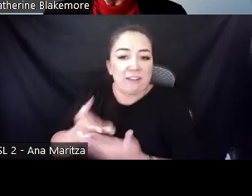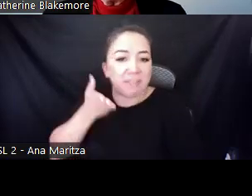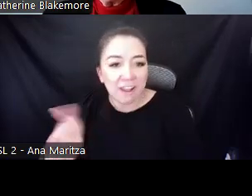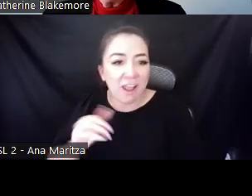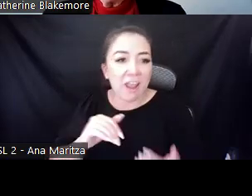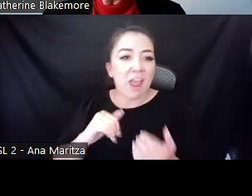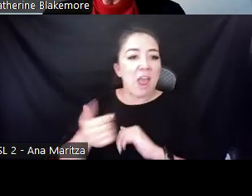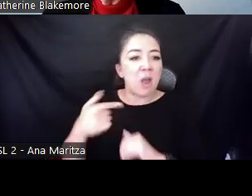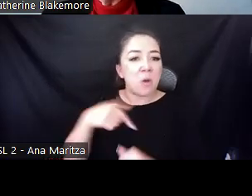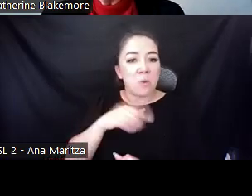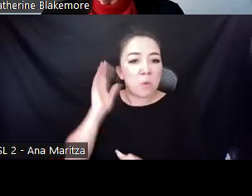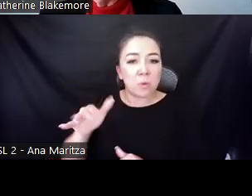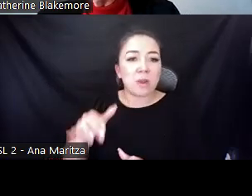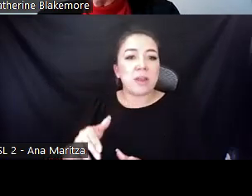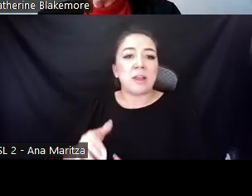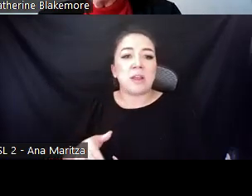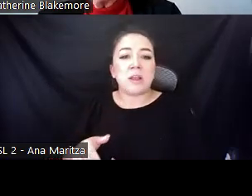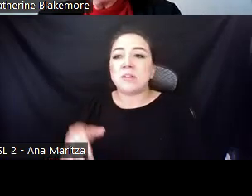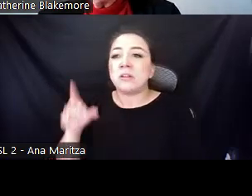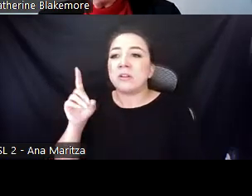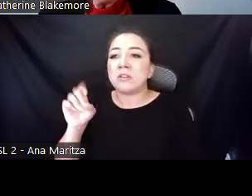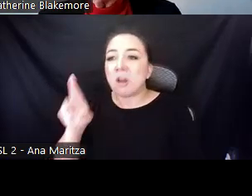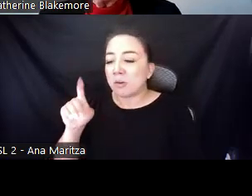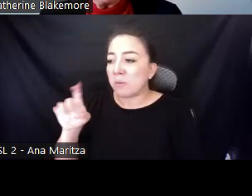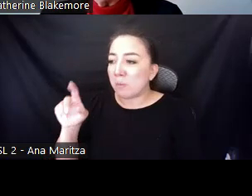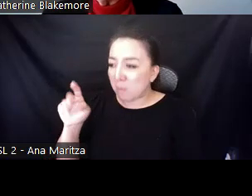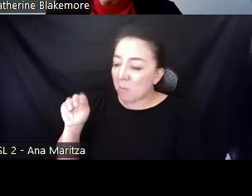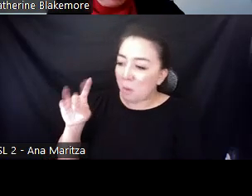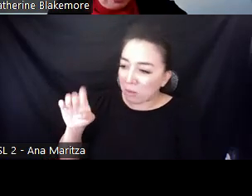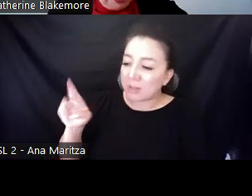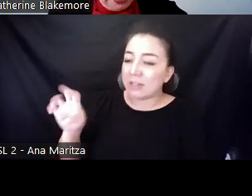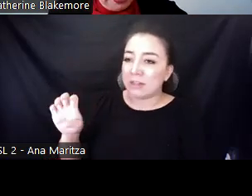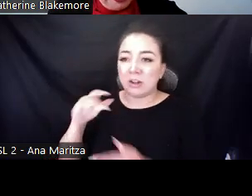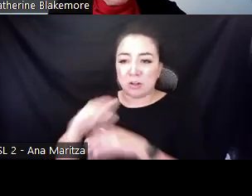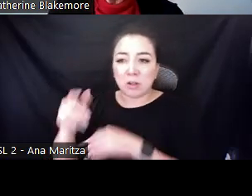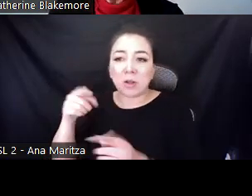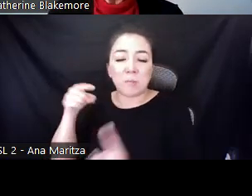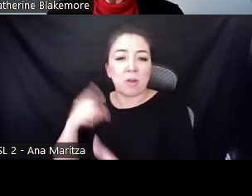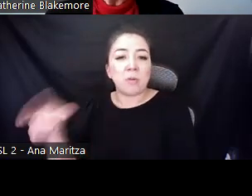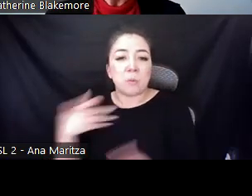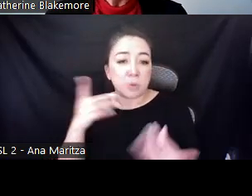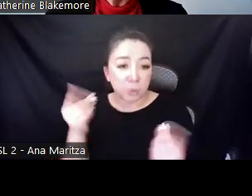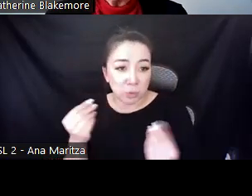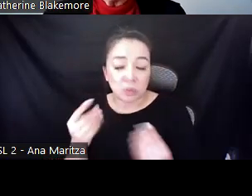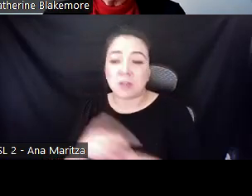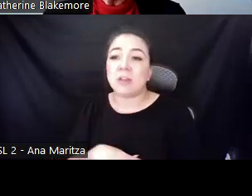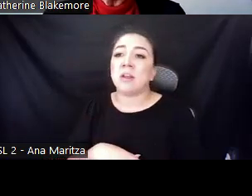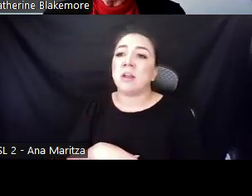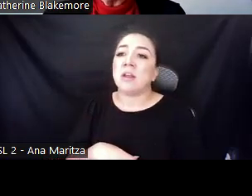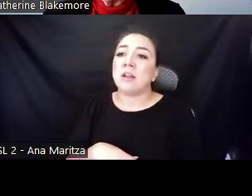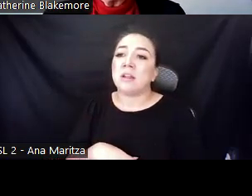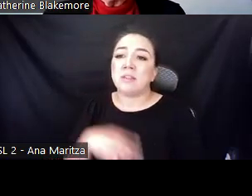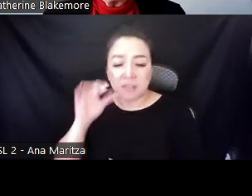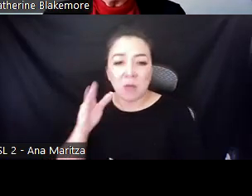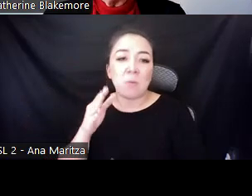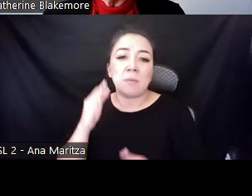going to measure? To Dr. Mobley's earlier point, we should be able to measure what we're doing, and that's going to be